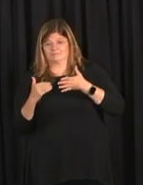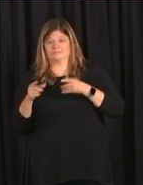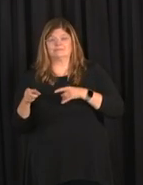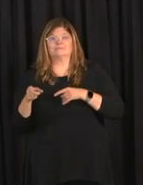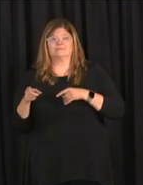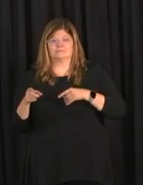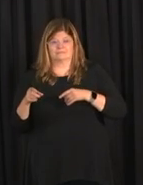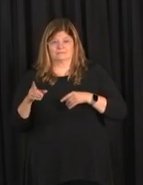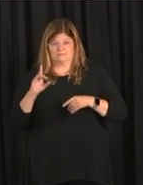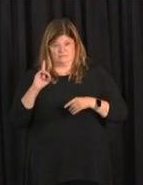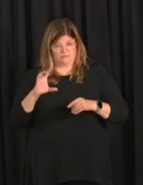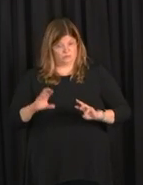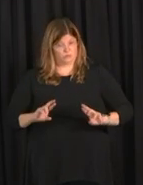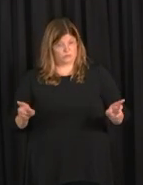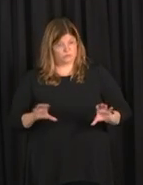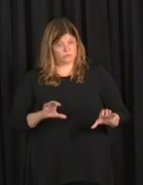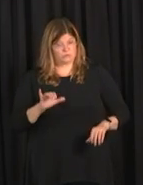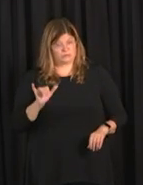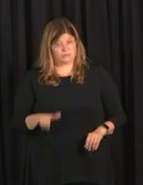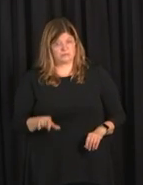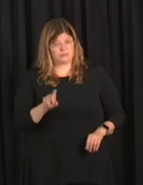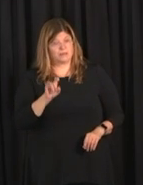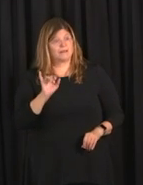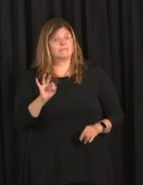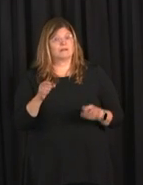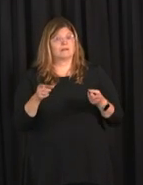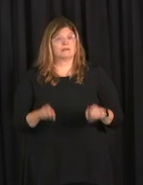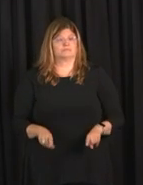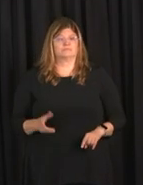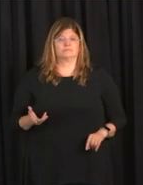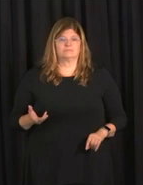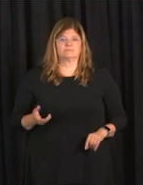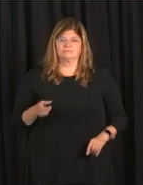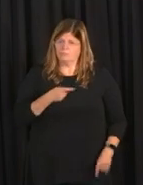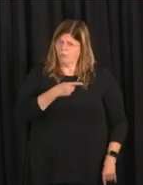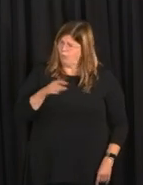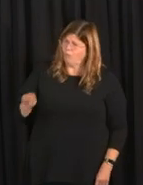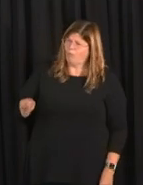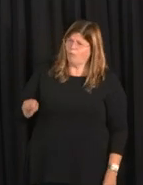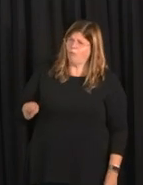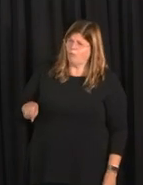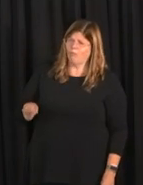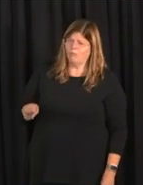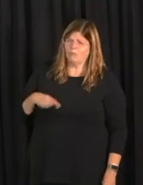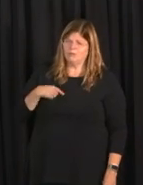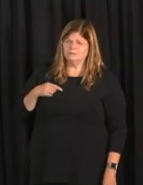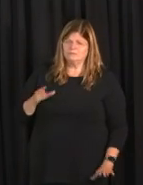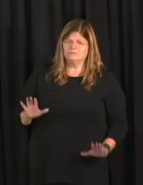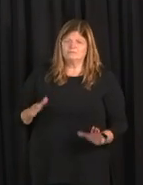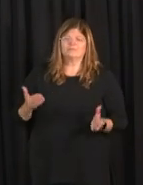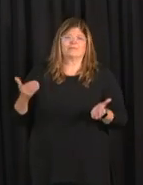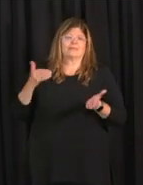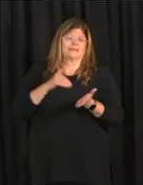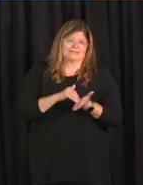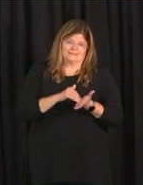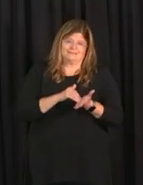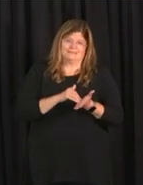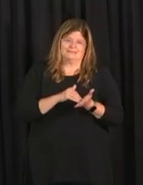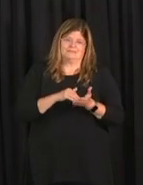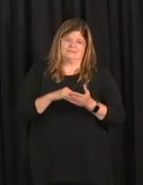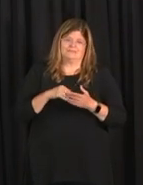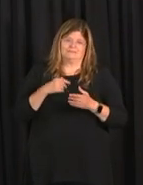you say that DC would be ready to do that if that happened? I would say yes. And again, I'm now pulling from